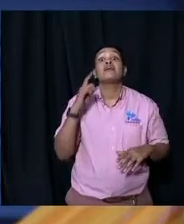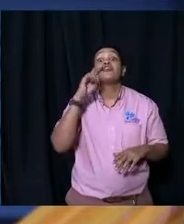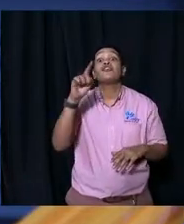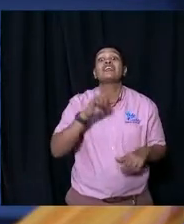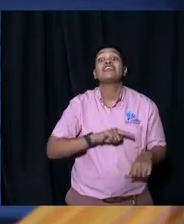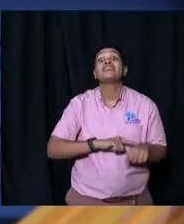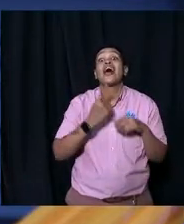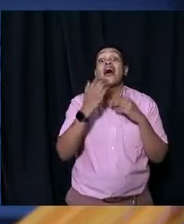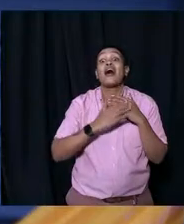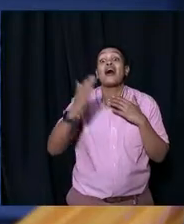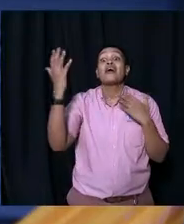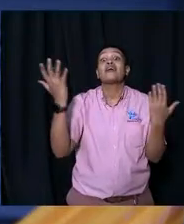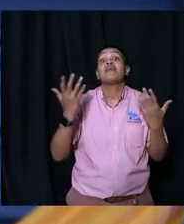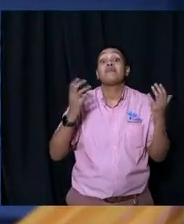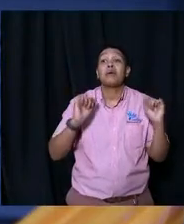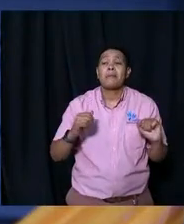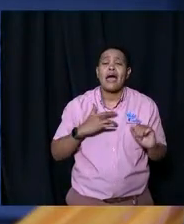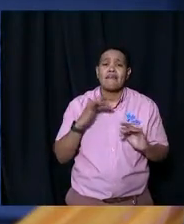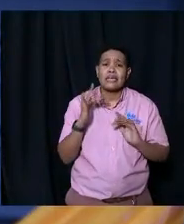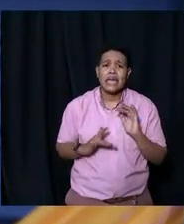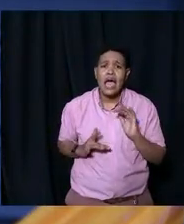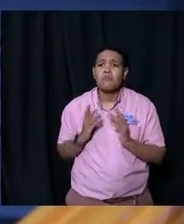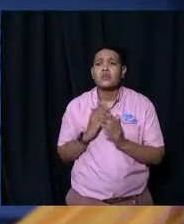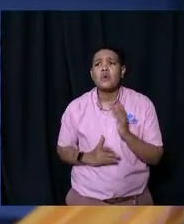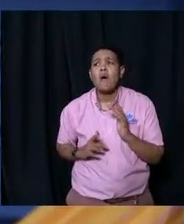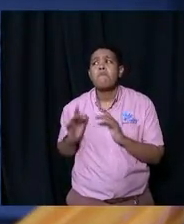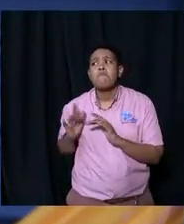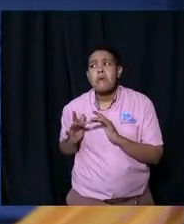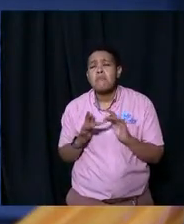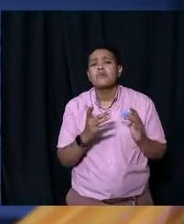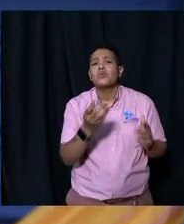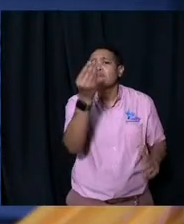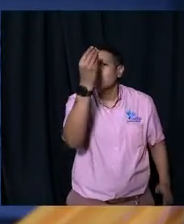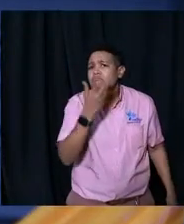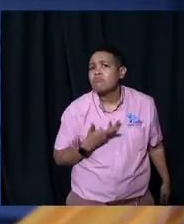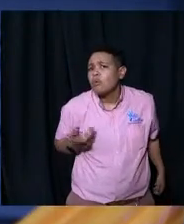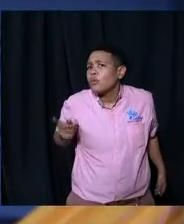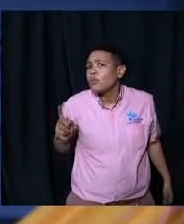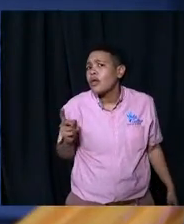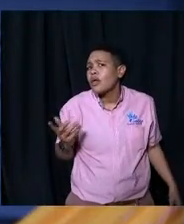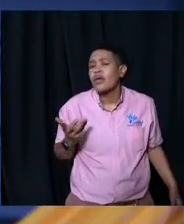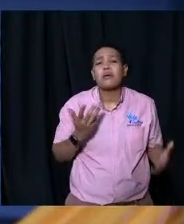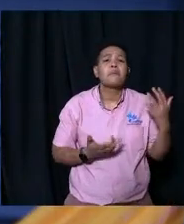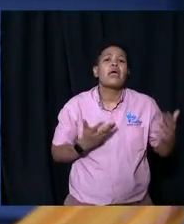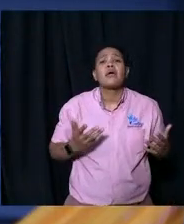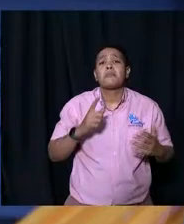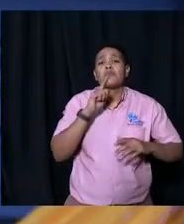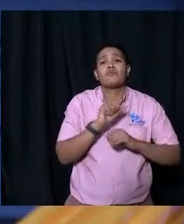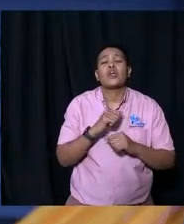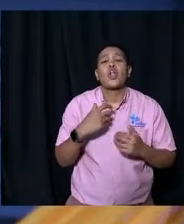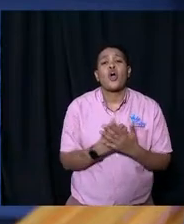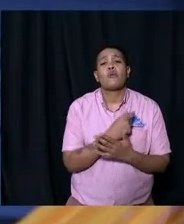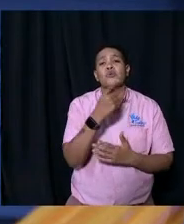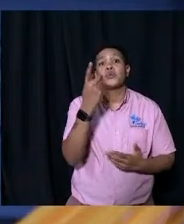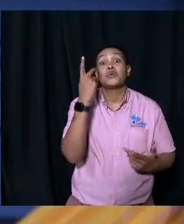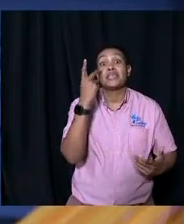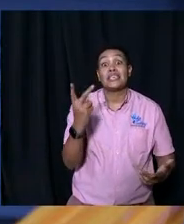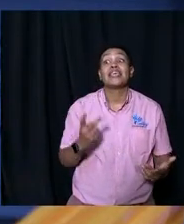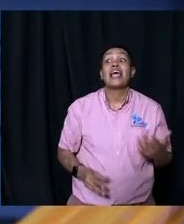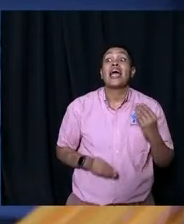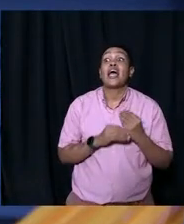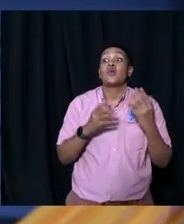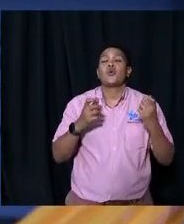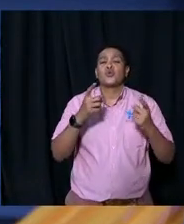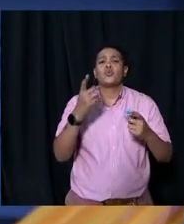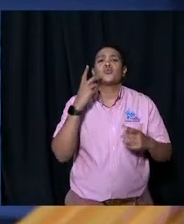very outset that they may have gaps and they'd like for you to say where they are. There may be opportunities that you see and they want